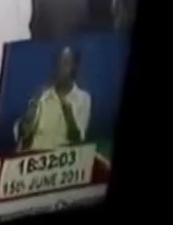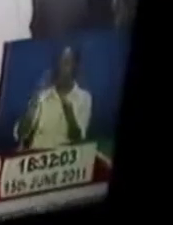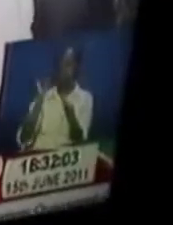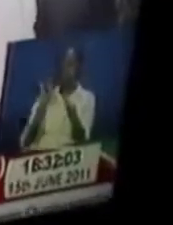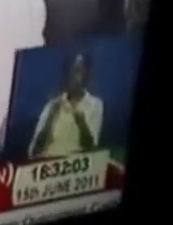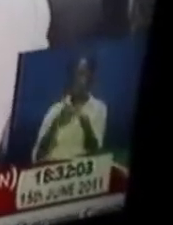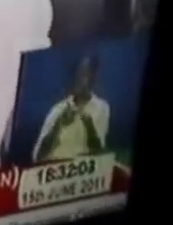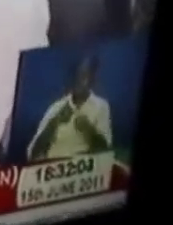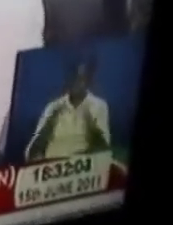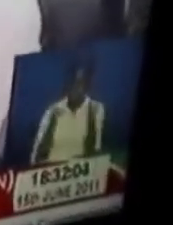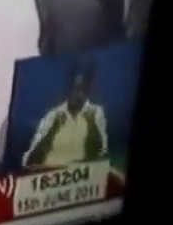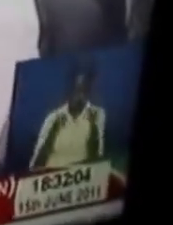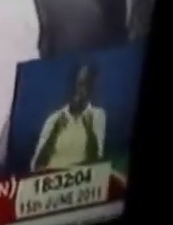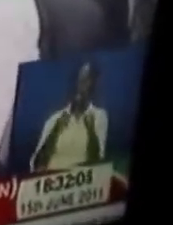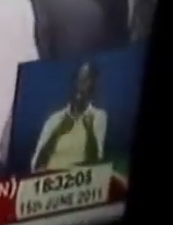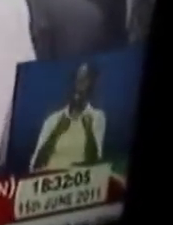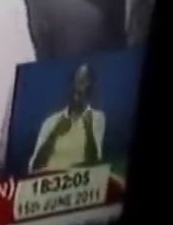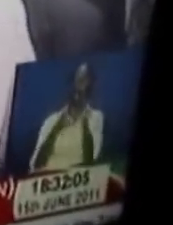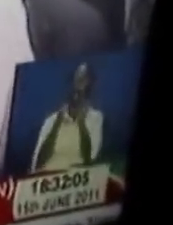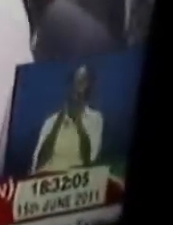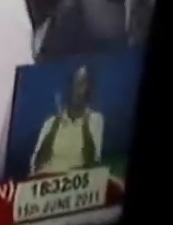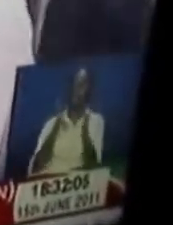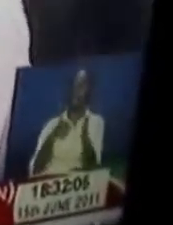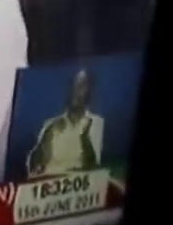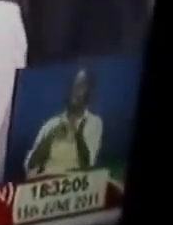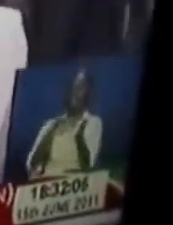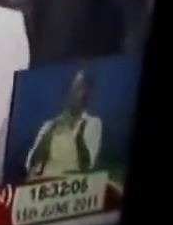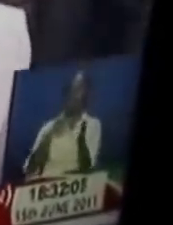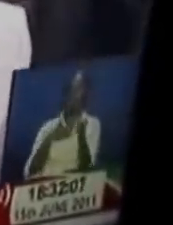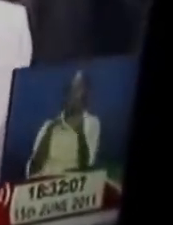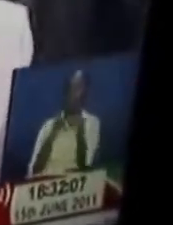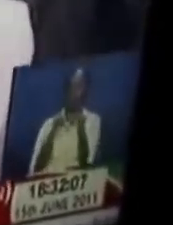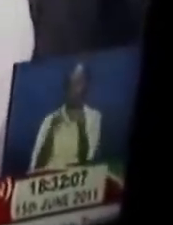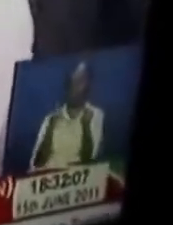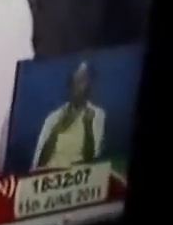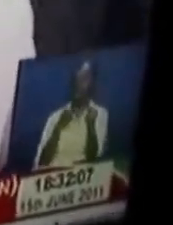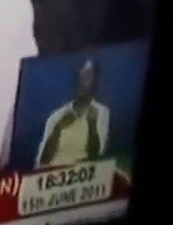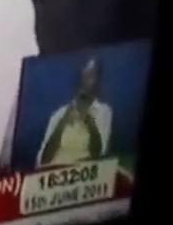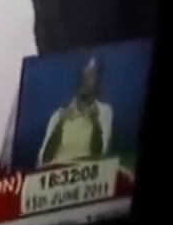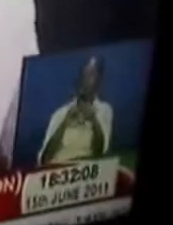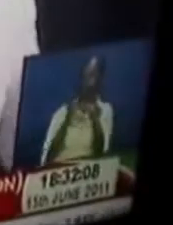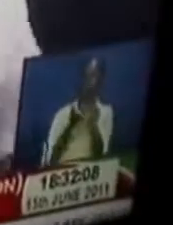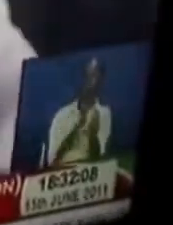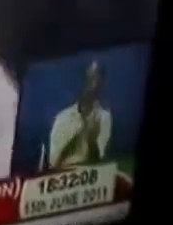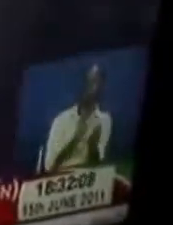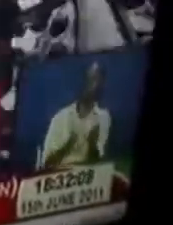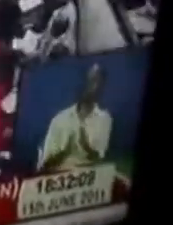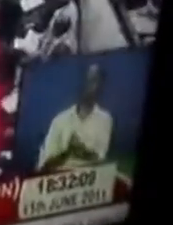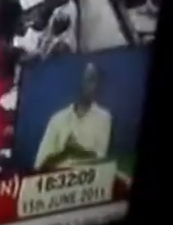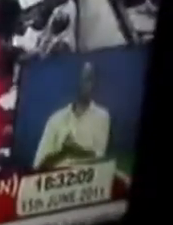am a Christian. I stand by my word. I am willing to leave.